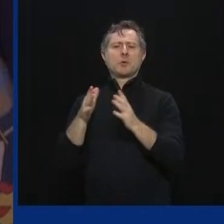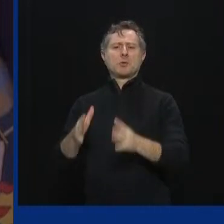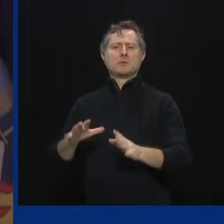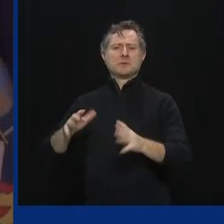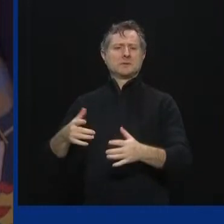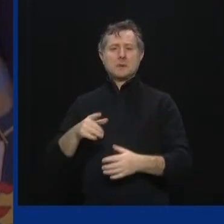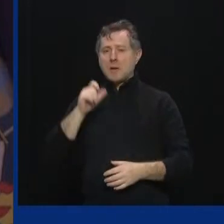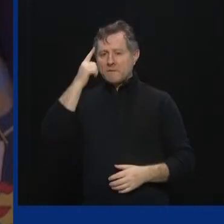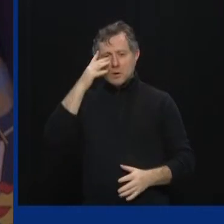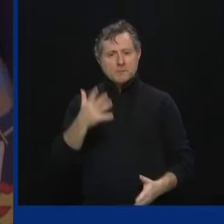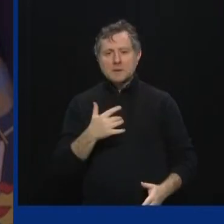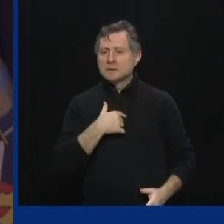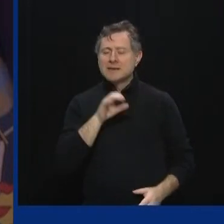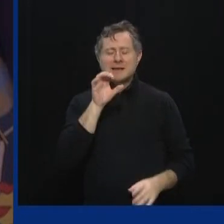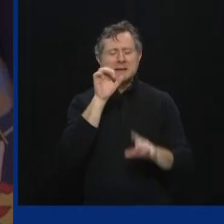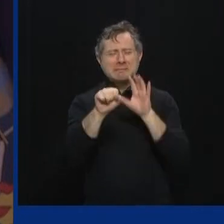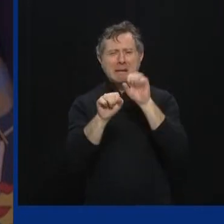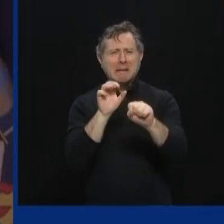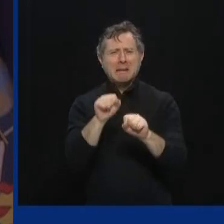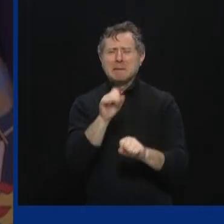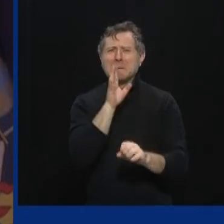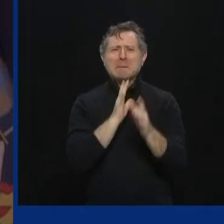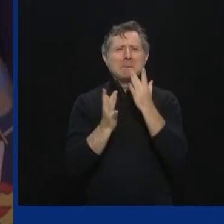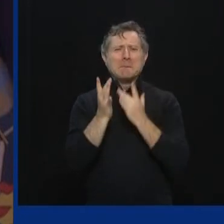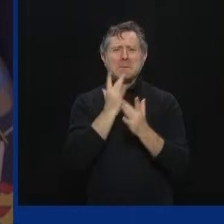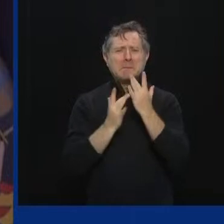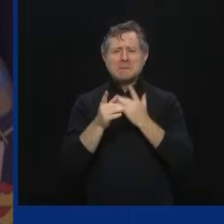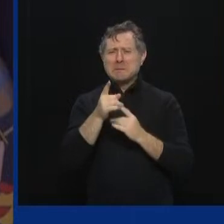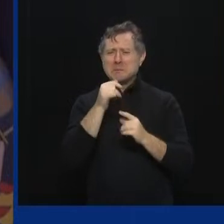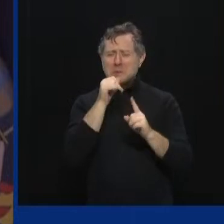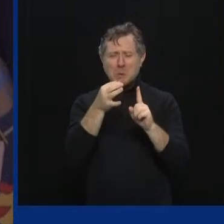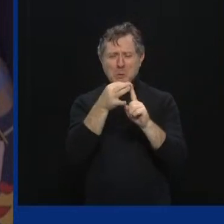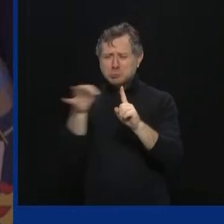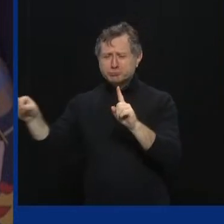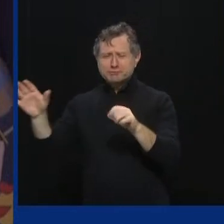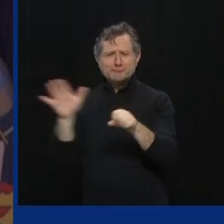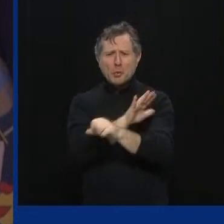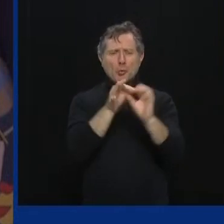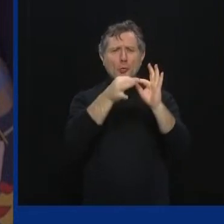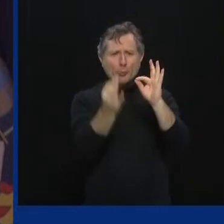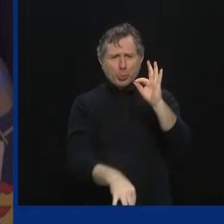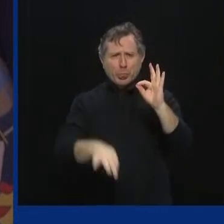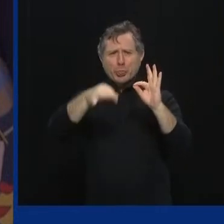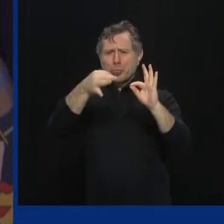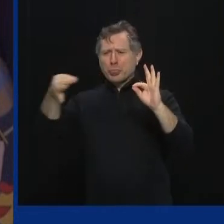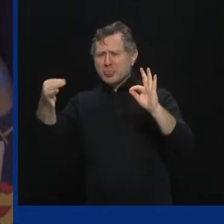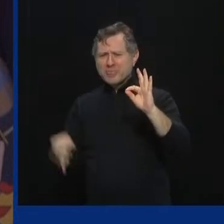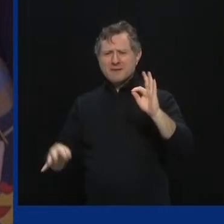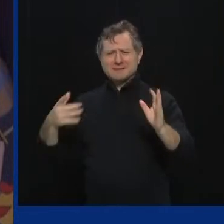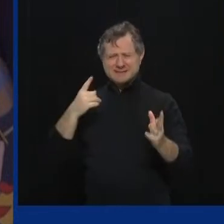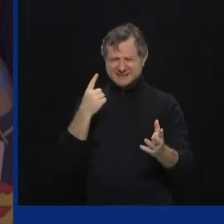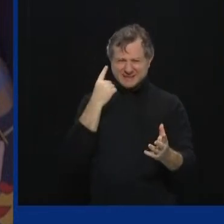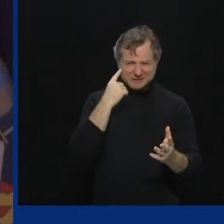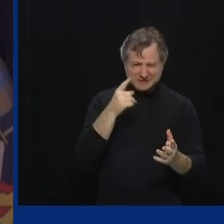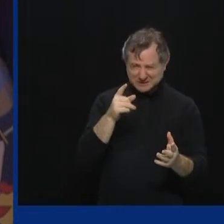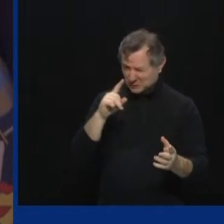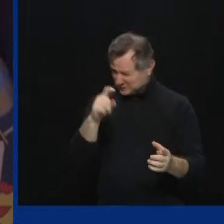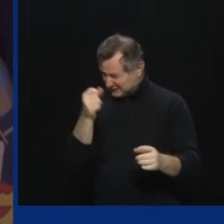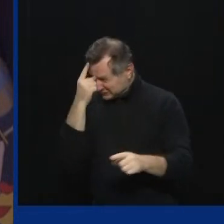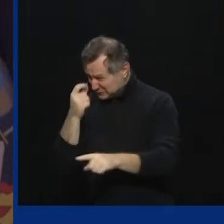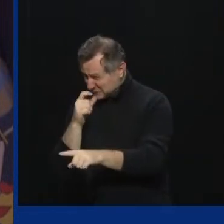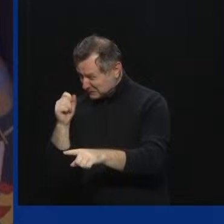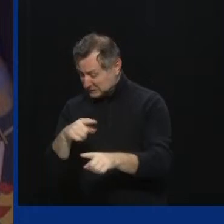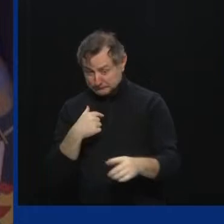catching every other word here. Can we have that cleared up and I don't know if we can fix that or